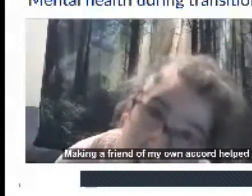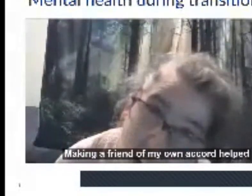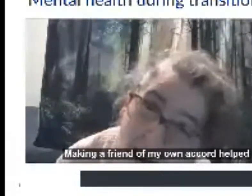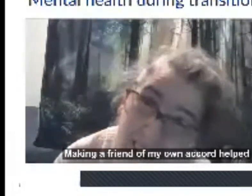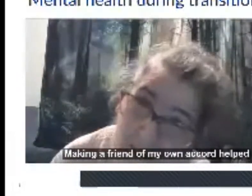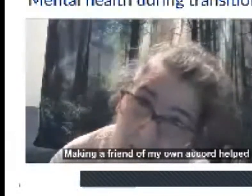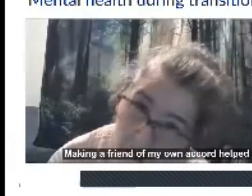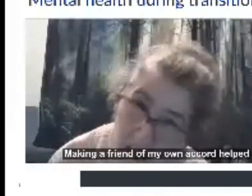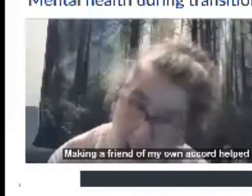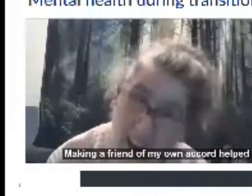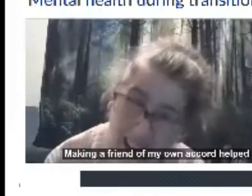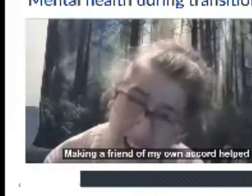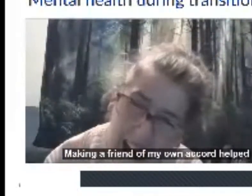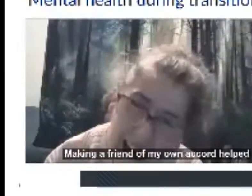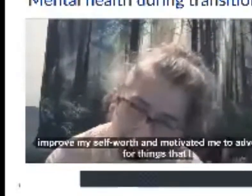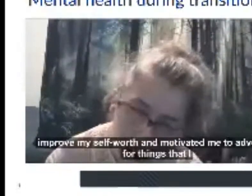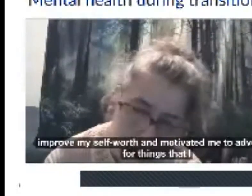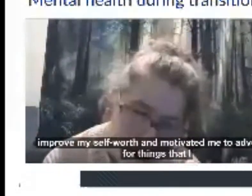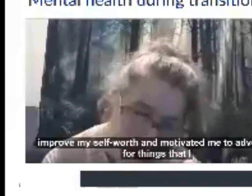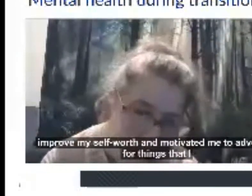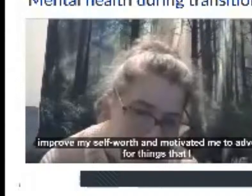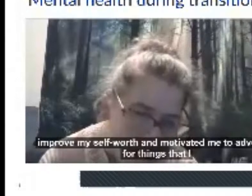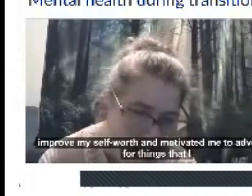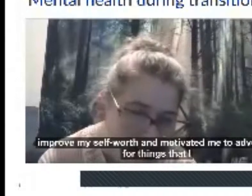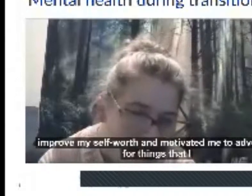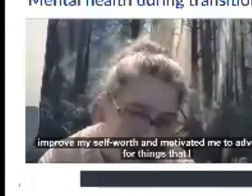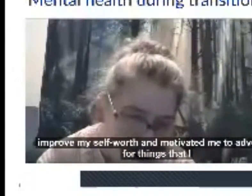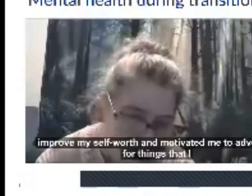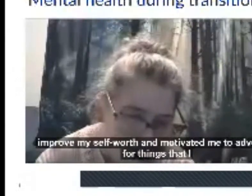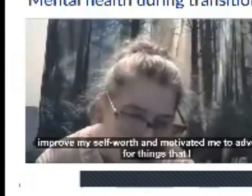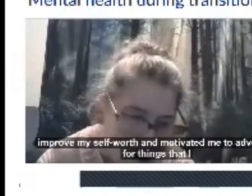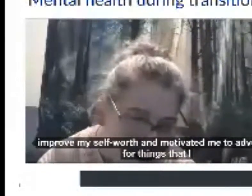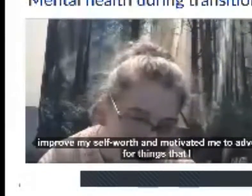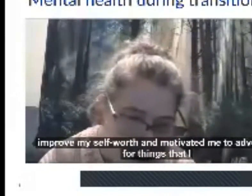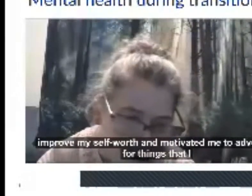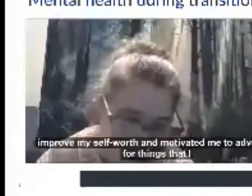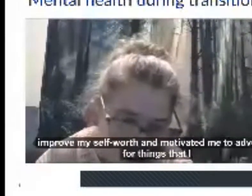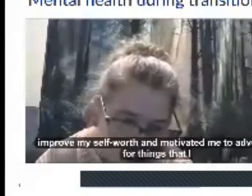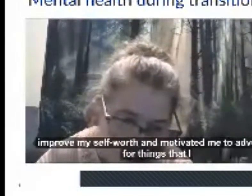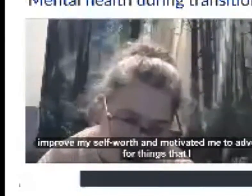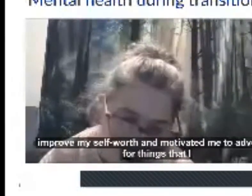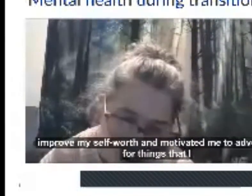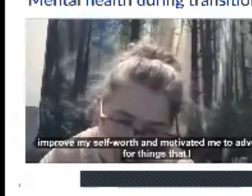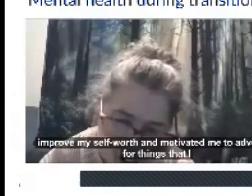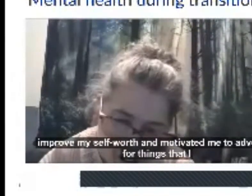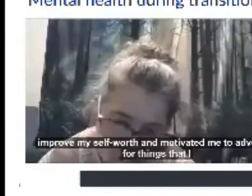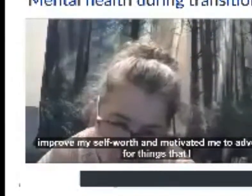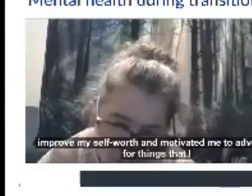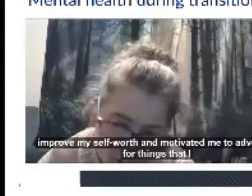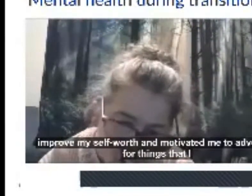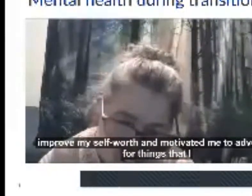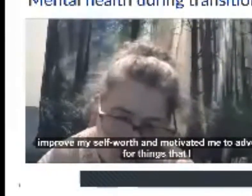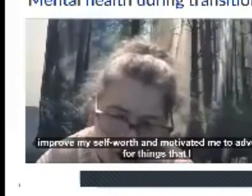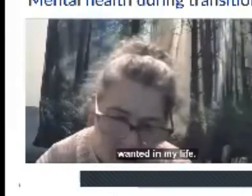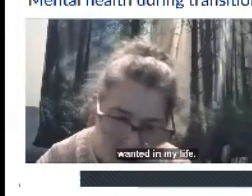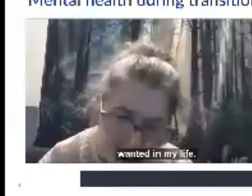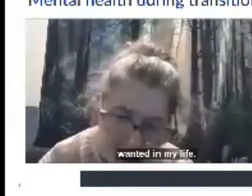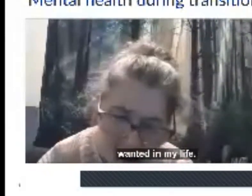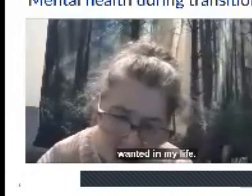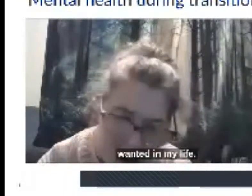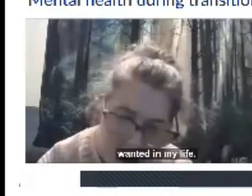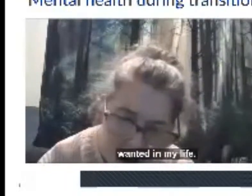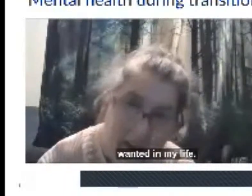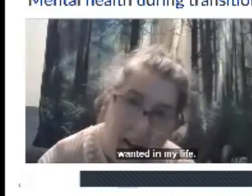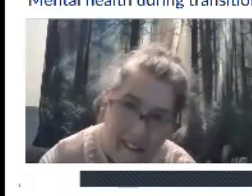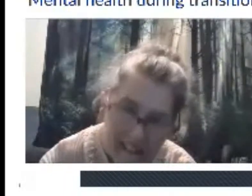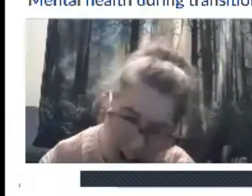Making a friend of my own accord helped improve my self-worth and motivated me to advocate for things that I wanted in